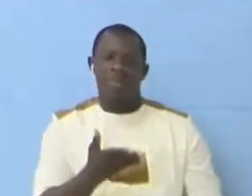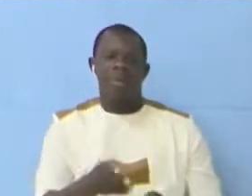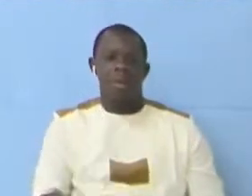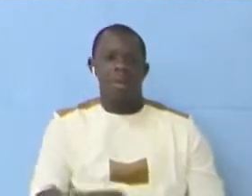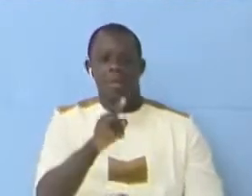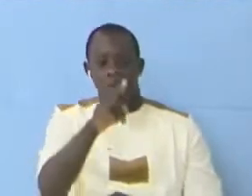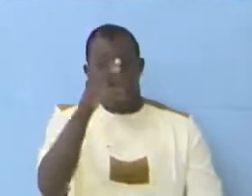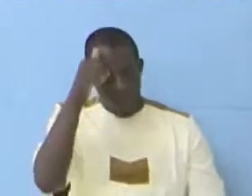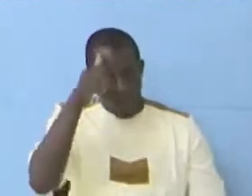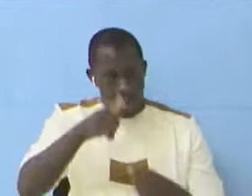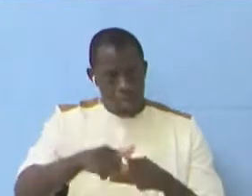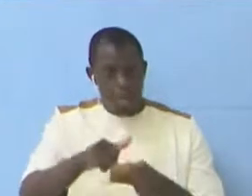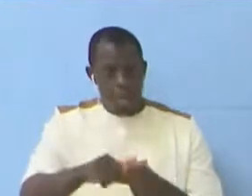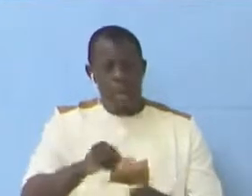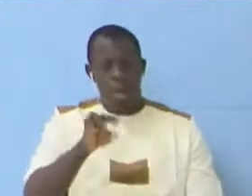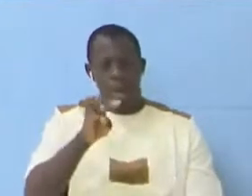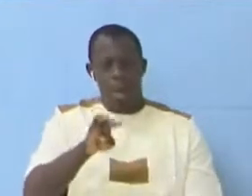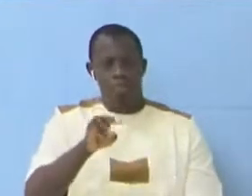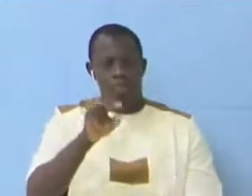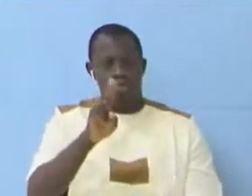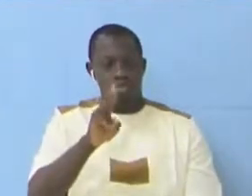You remember Musa Job.